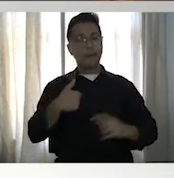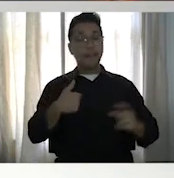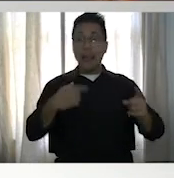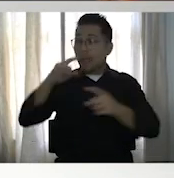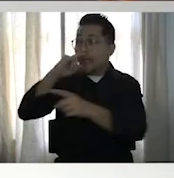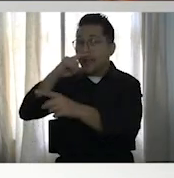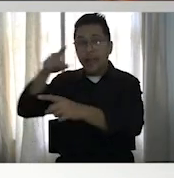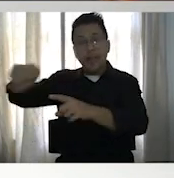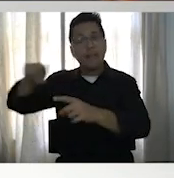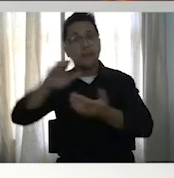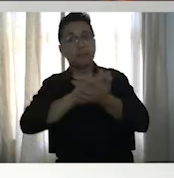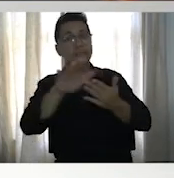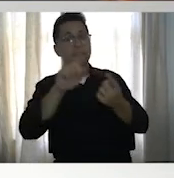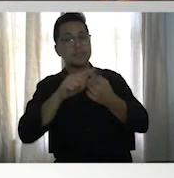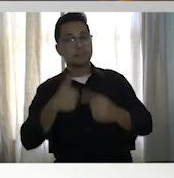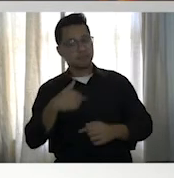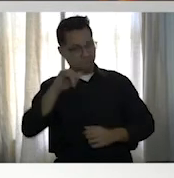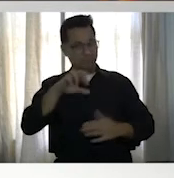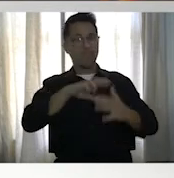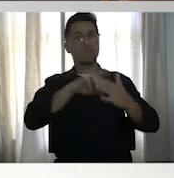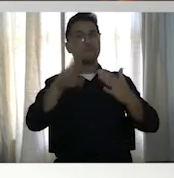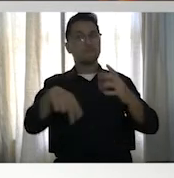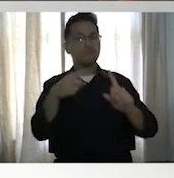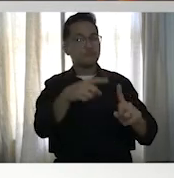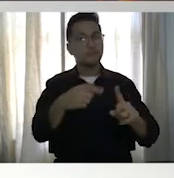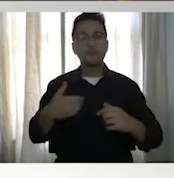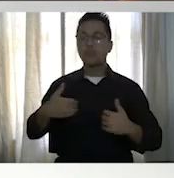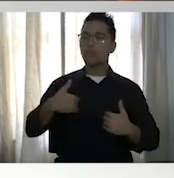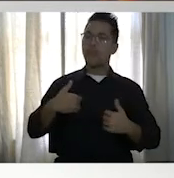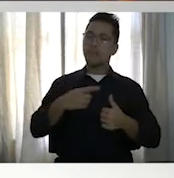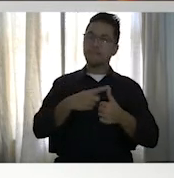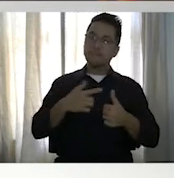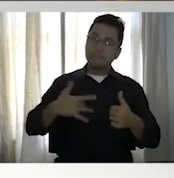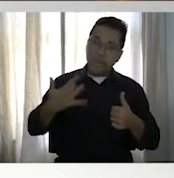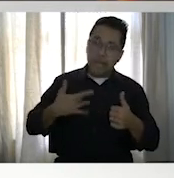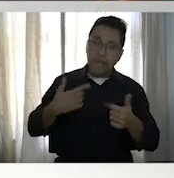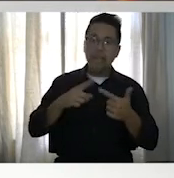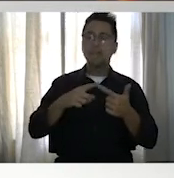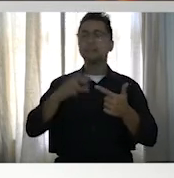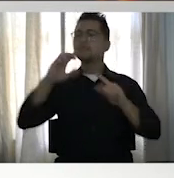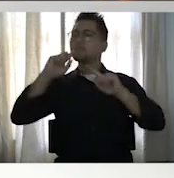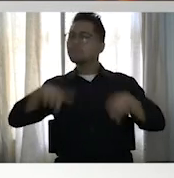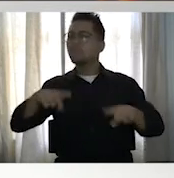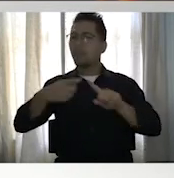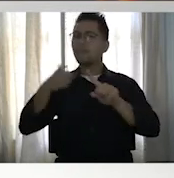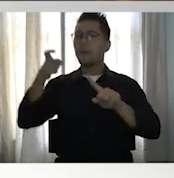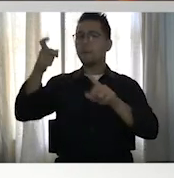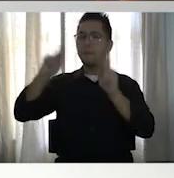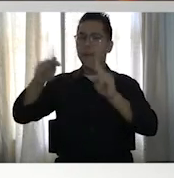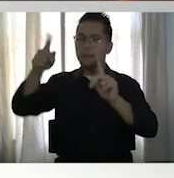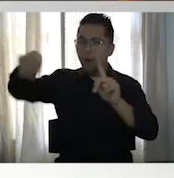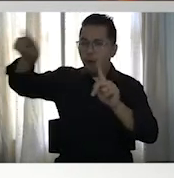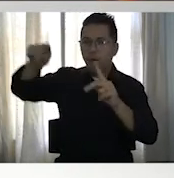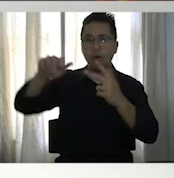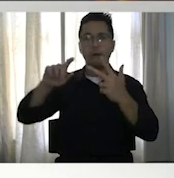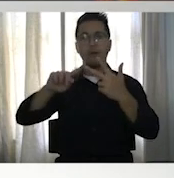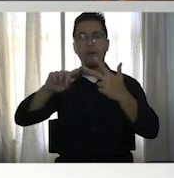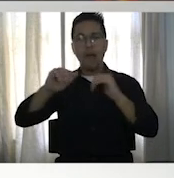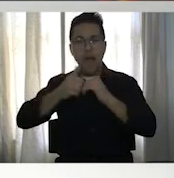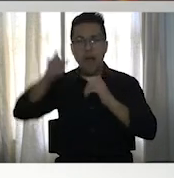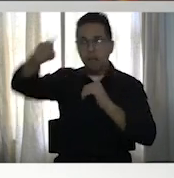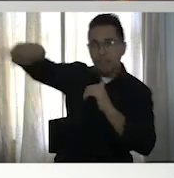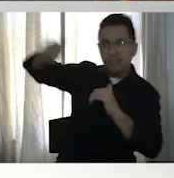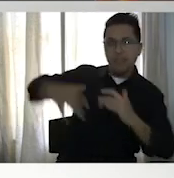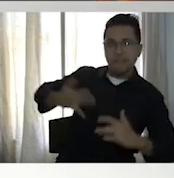nice to me. That was the result. So we have feelings, the result of the people, how they're feeling, and what was